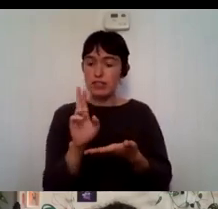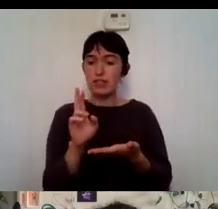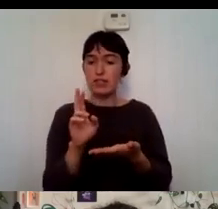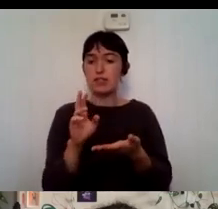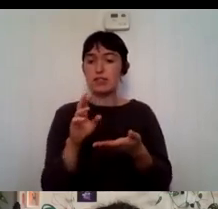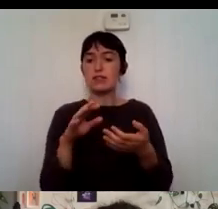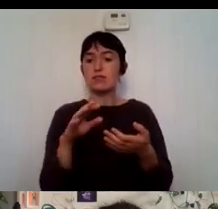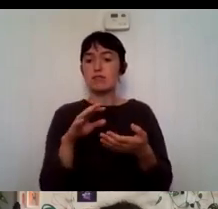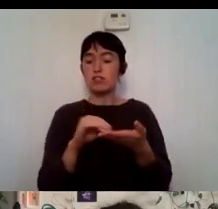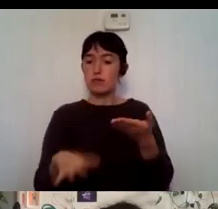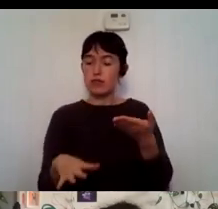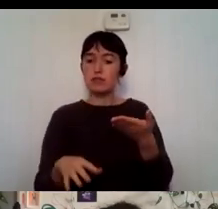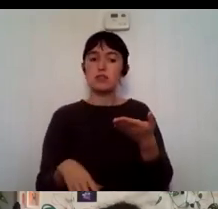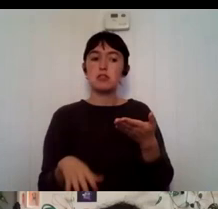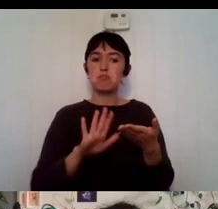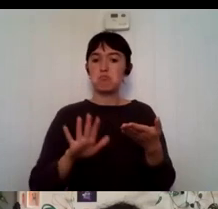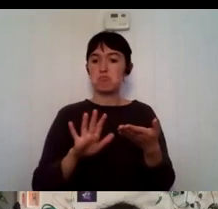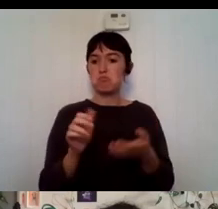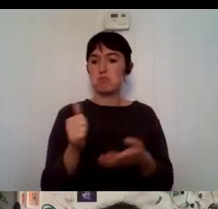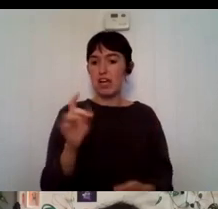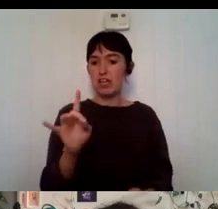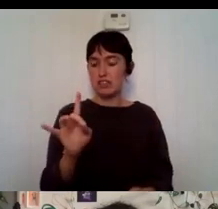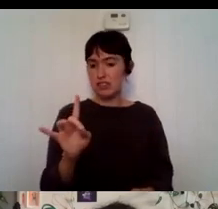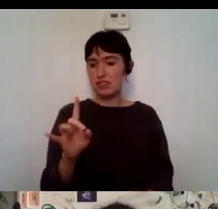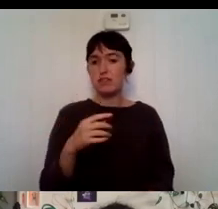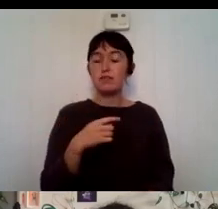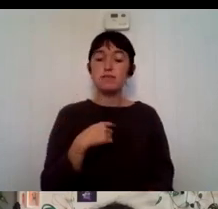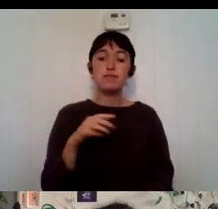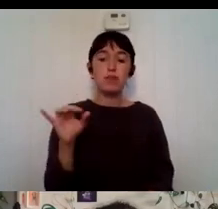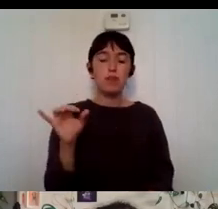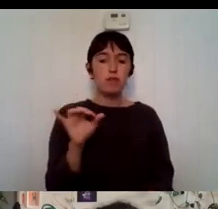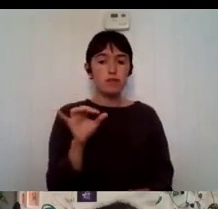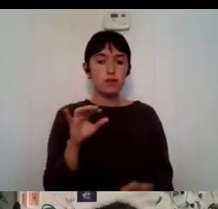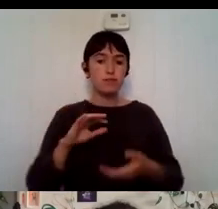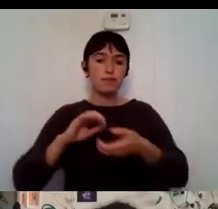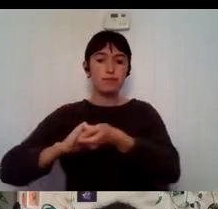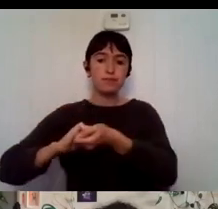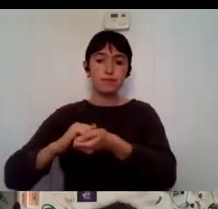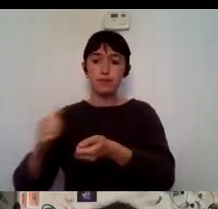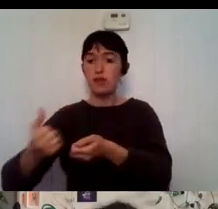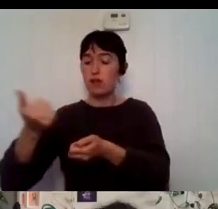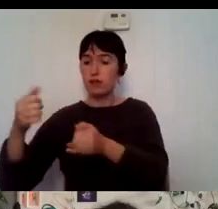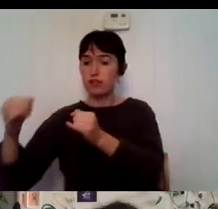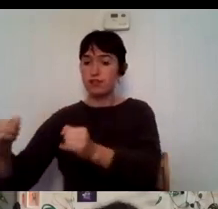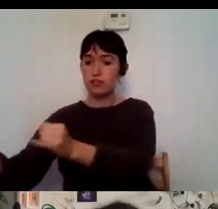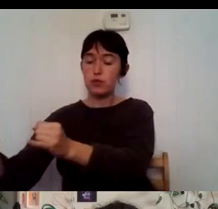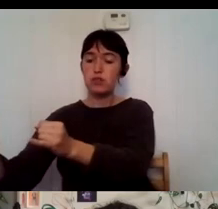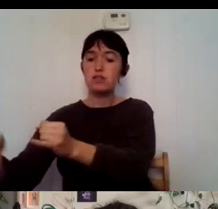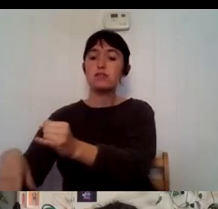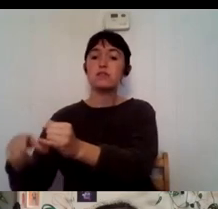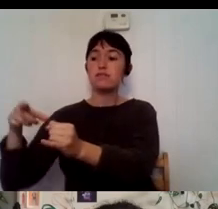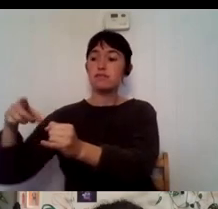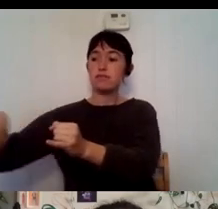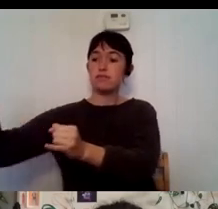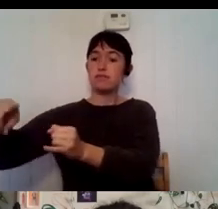around that age. But I also collaborate with other individuals who record the brain activity of older